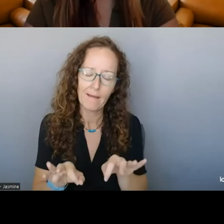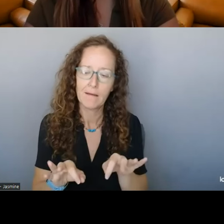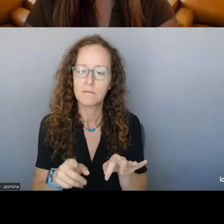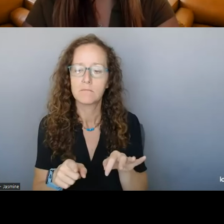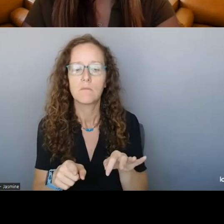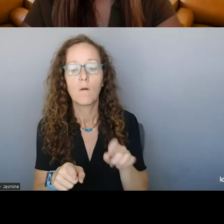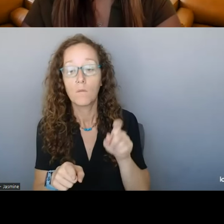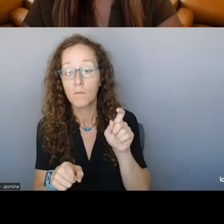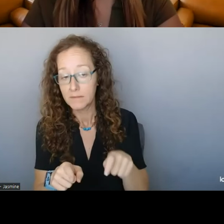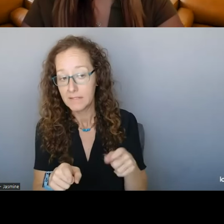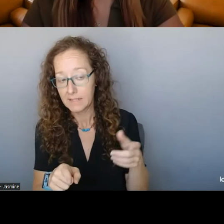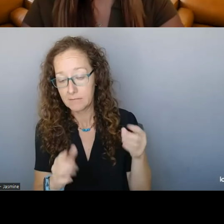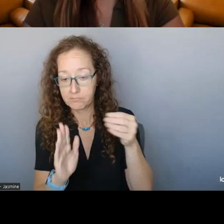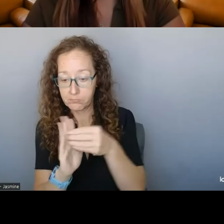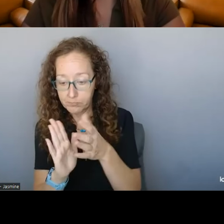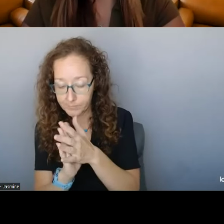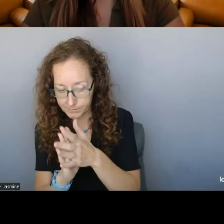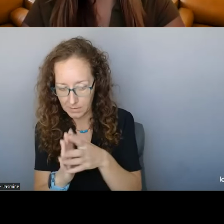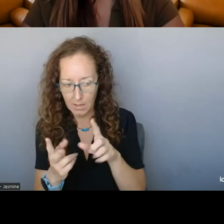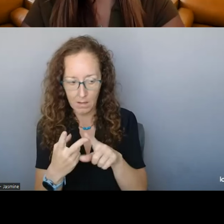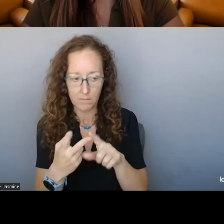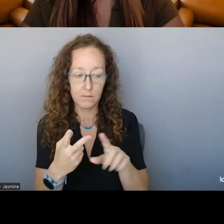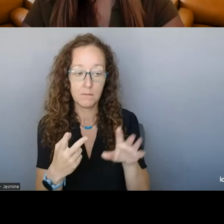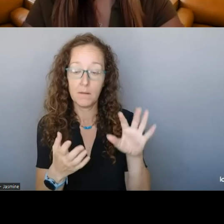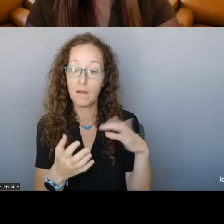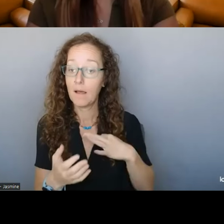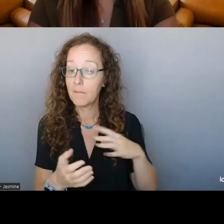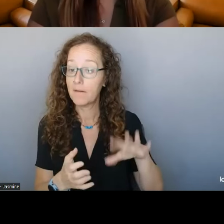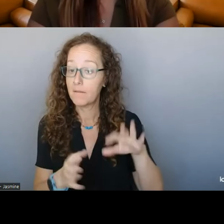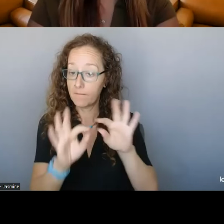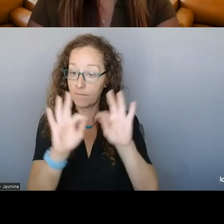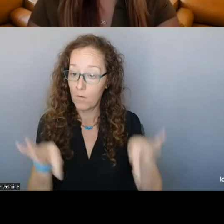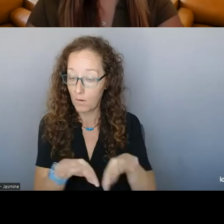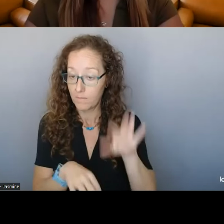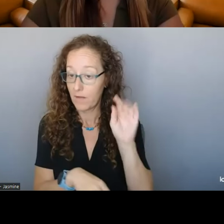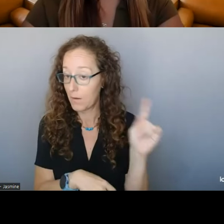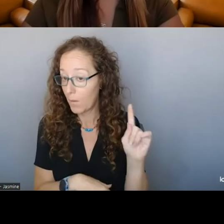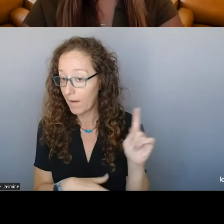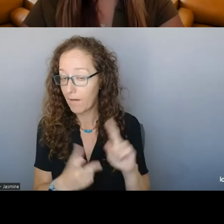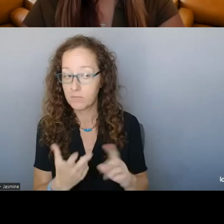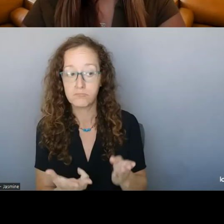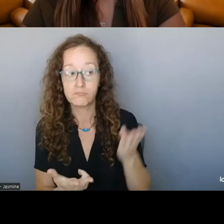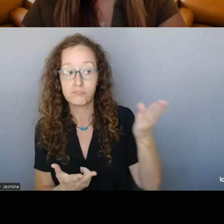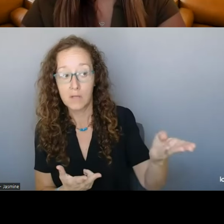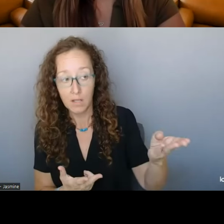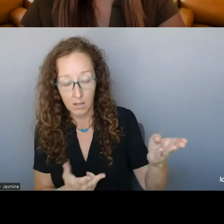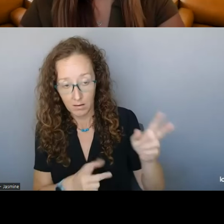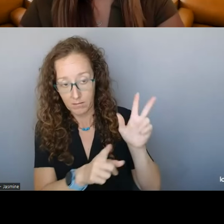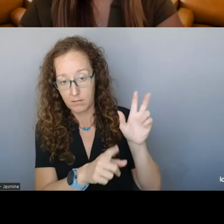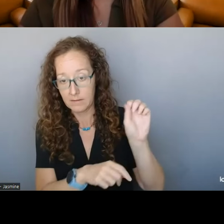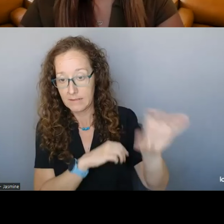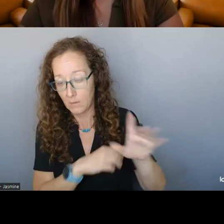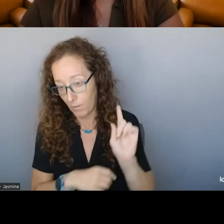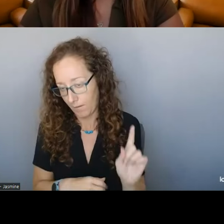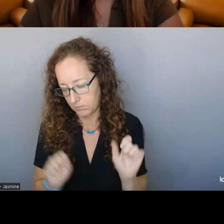that application, and where to submit that application. Medical assistance, there are